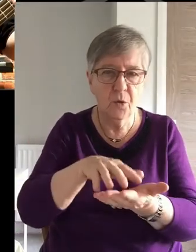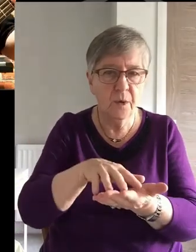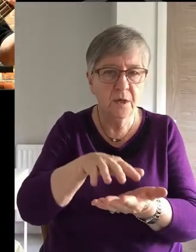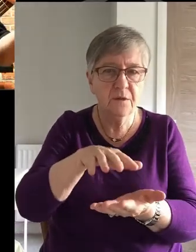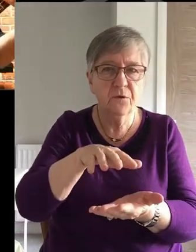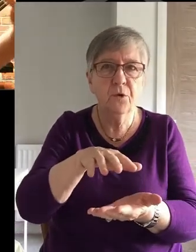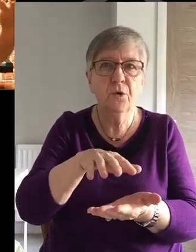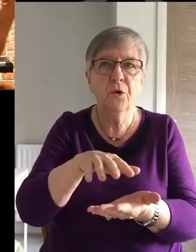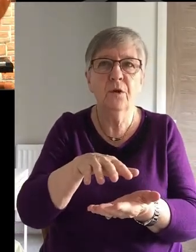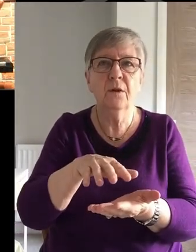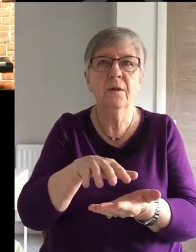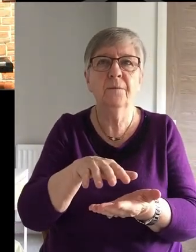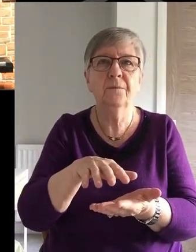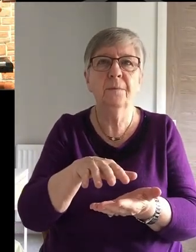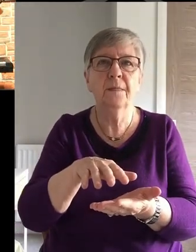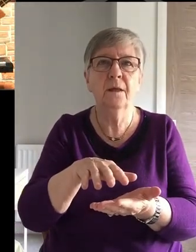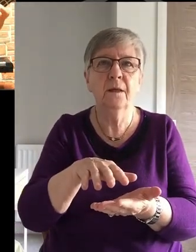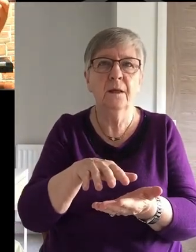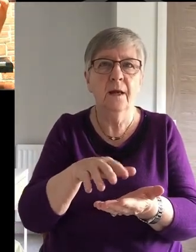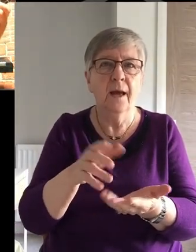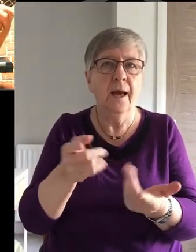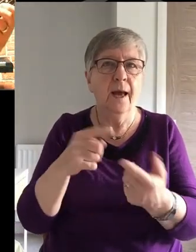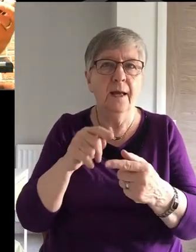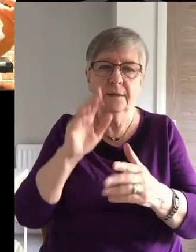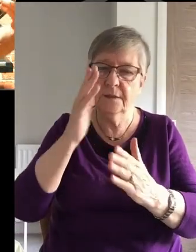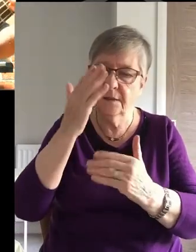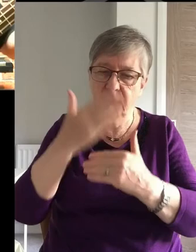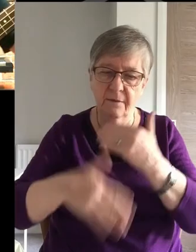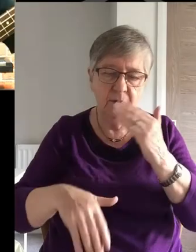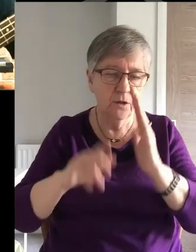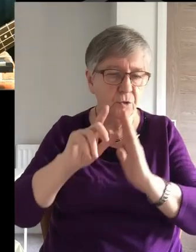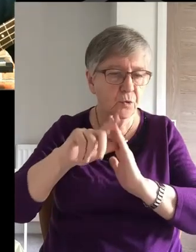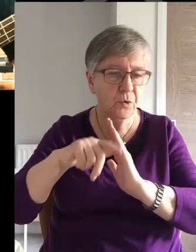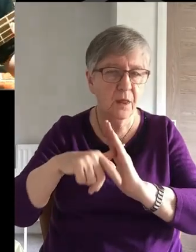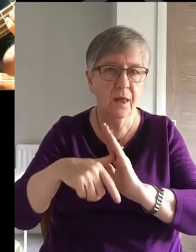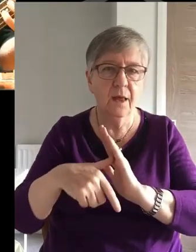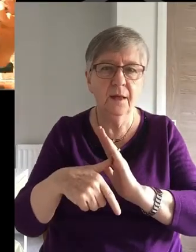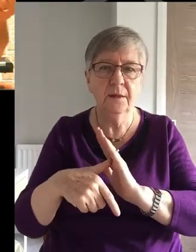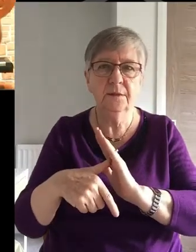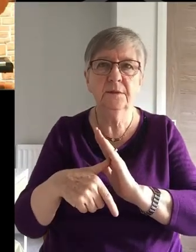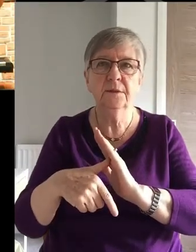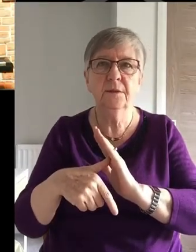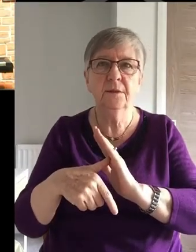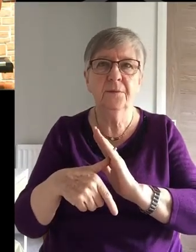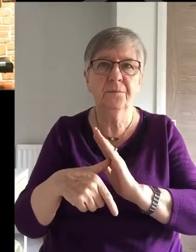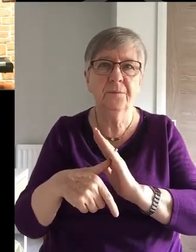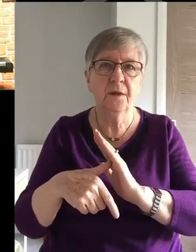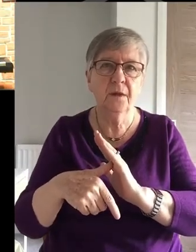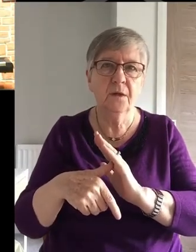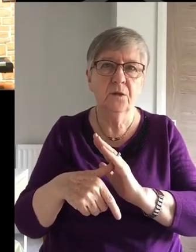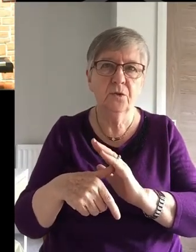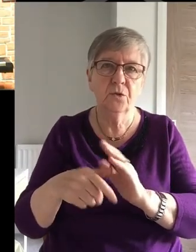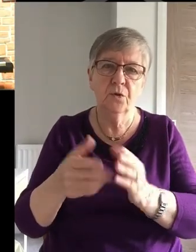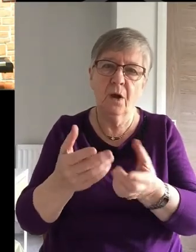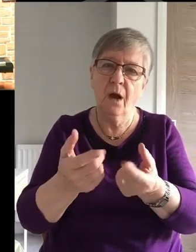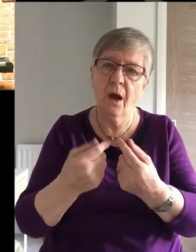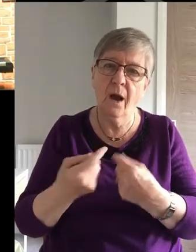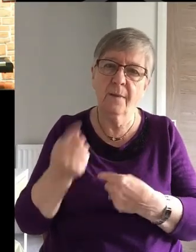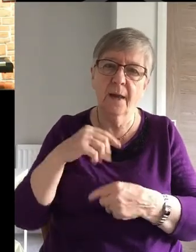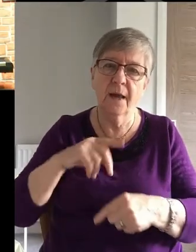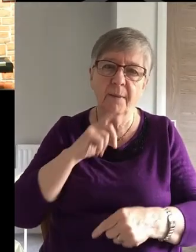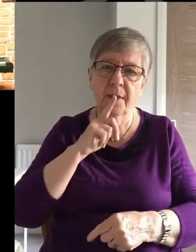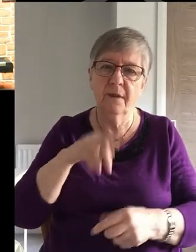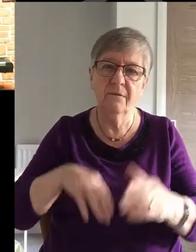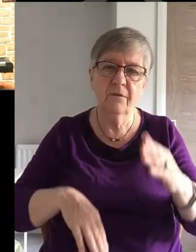plate's always full, and it's never too late to come and